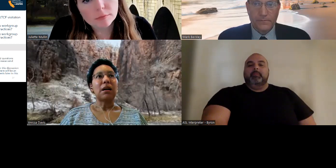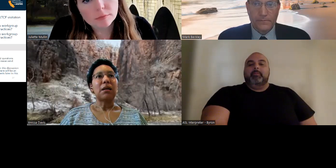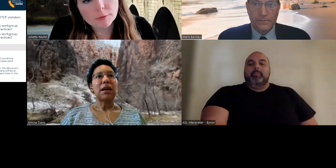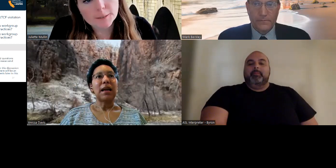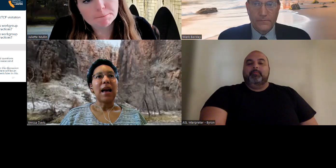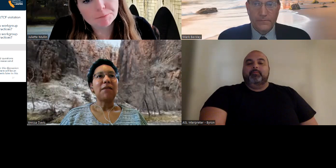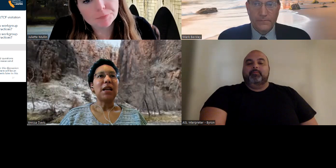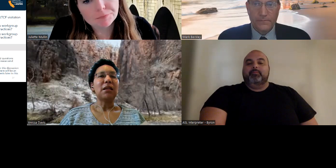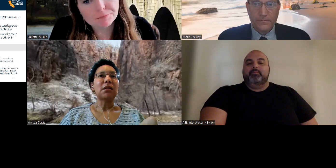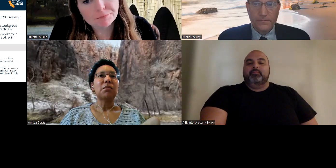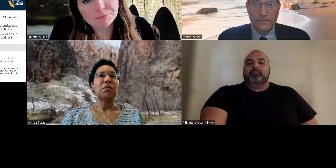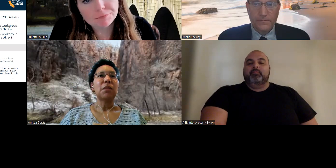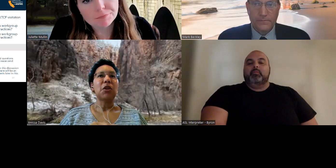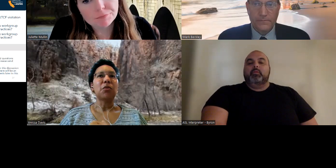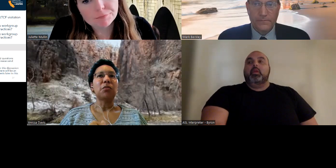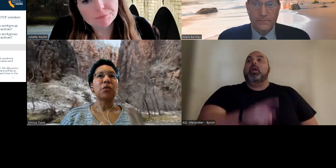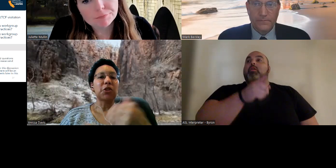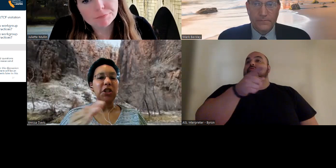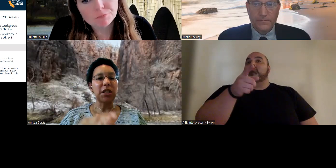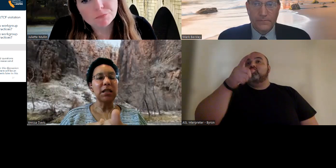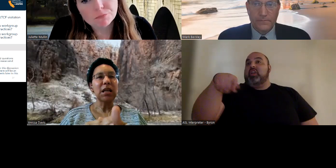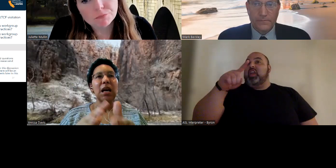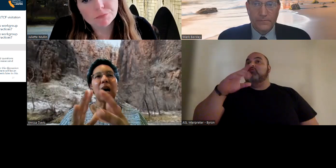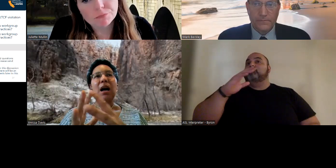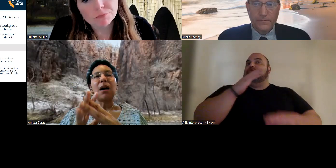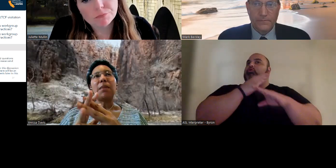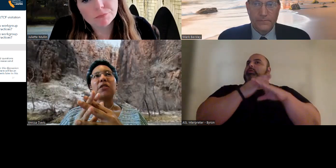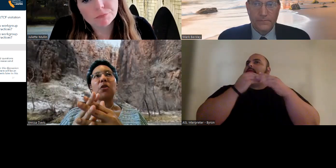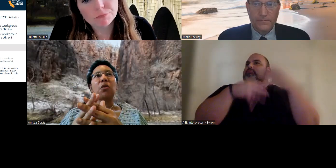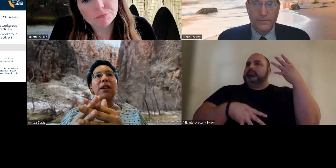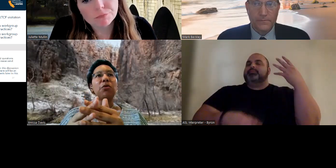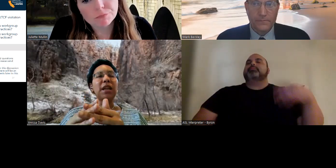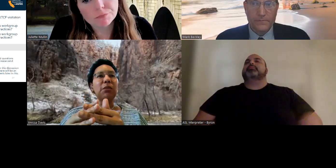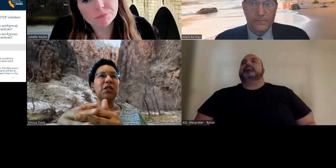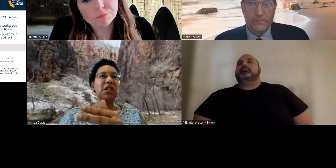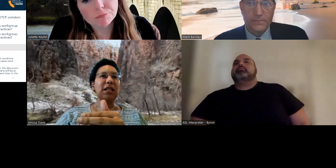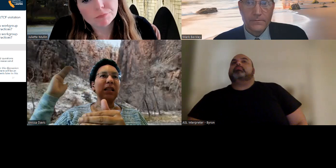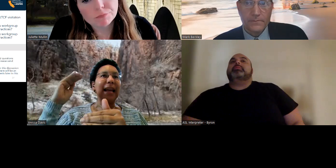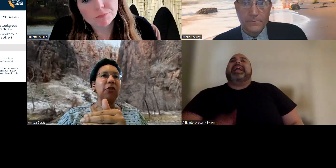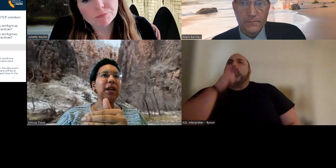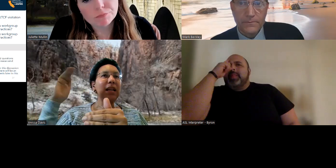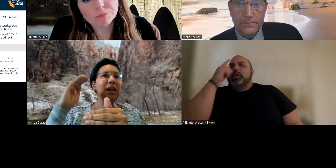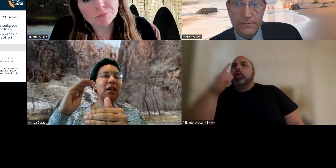Having, you know, having, you know,